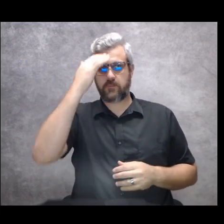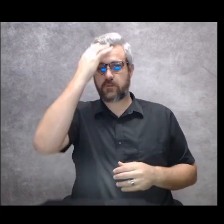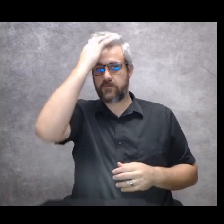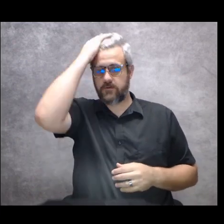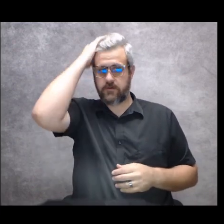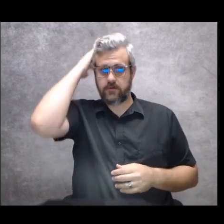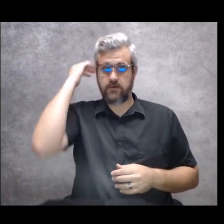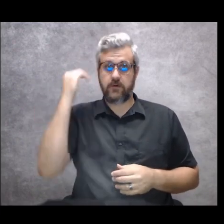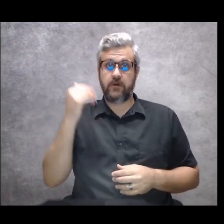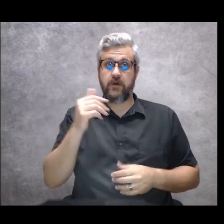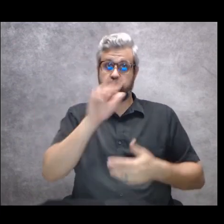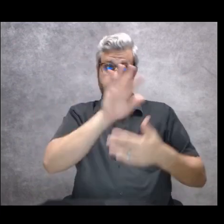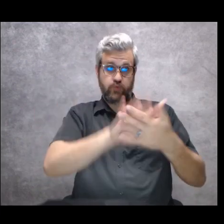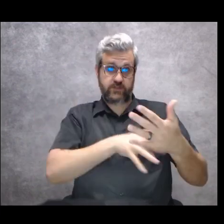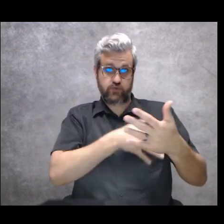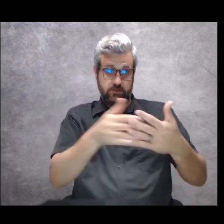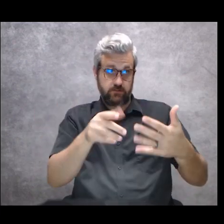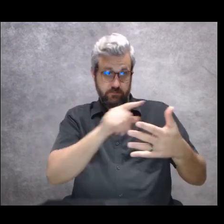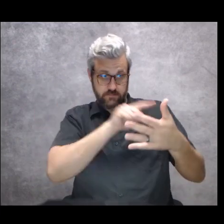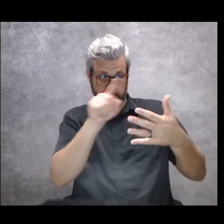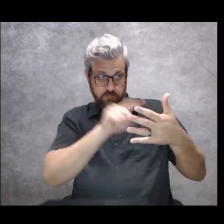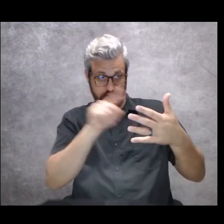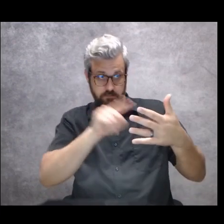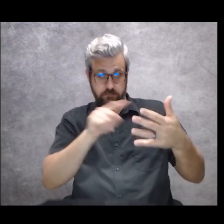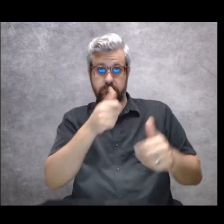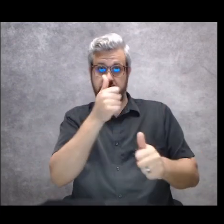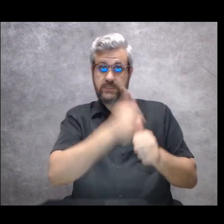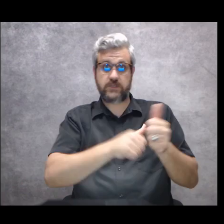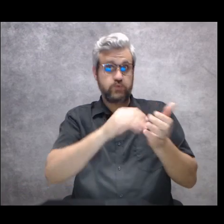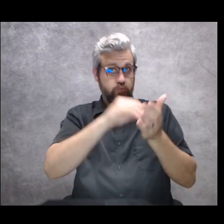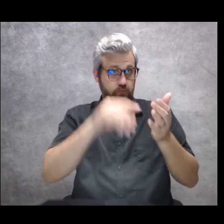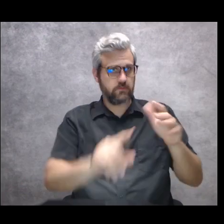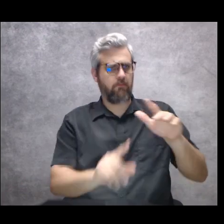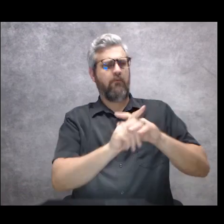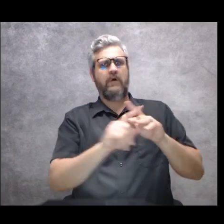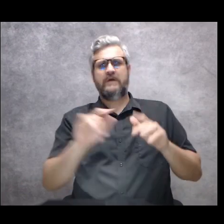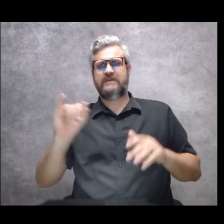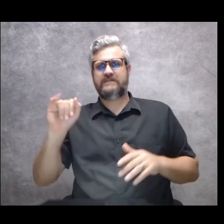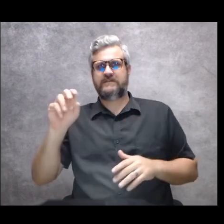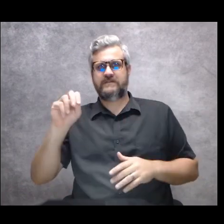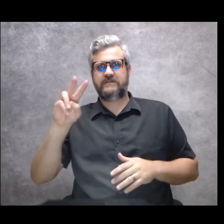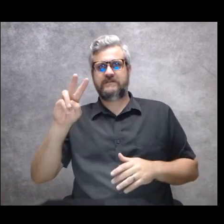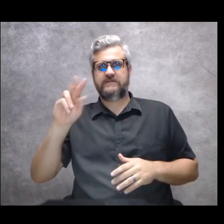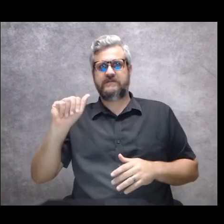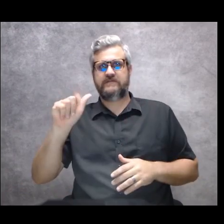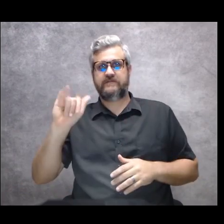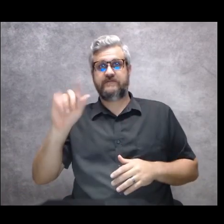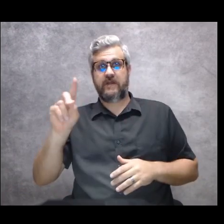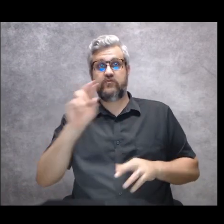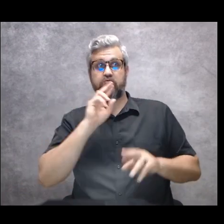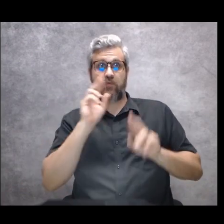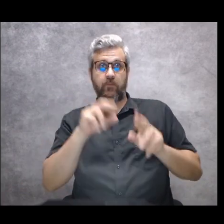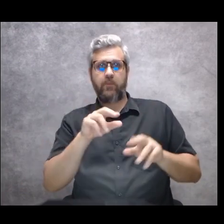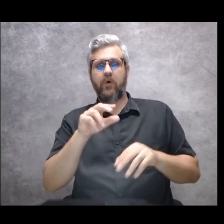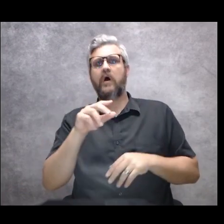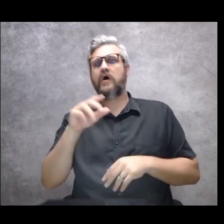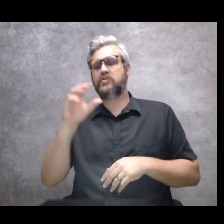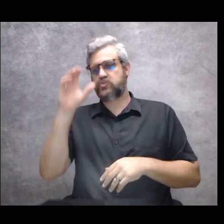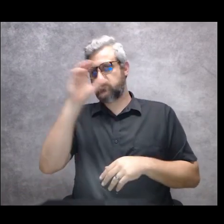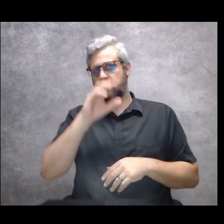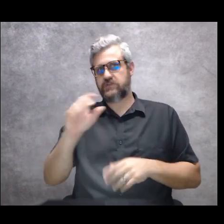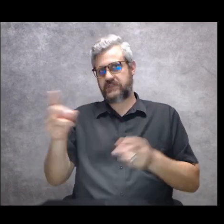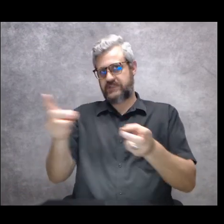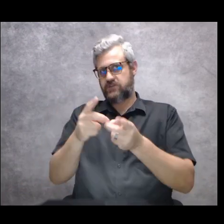For each student listed on the spreadsheet or the invalid report, search for the student in the district's Infinite